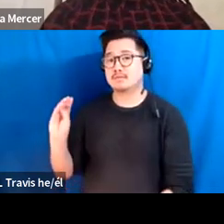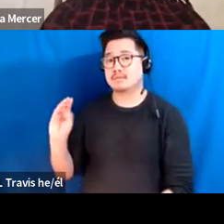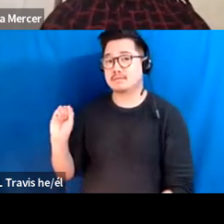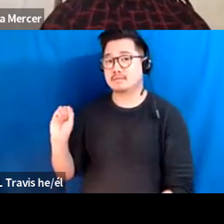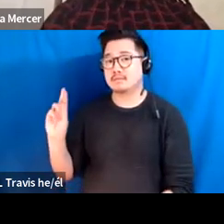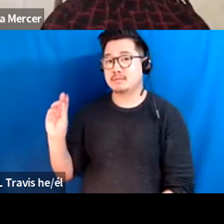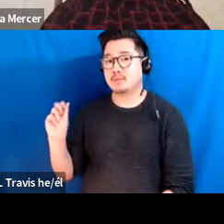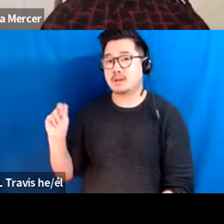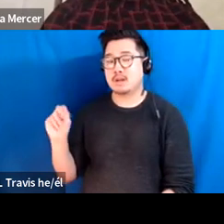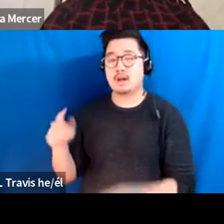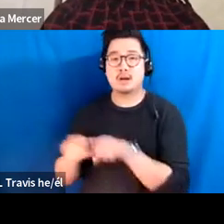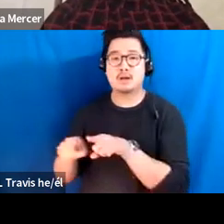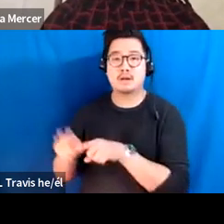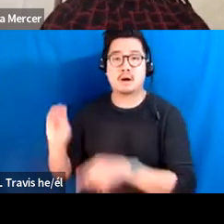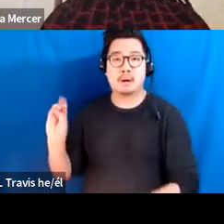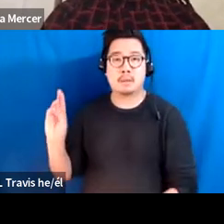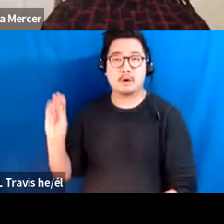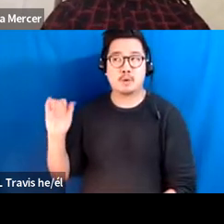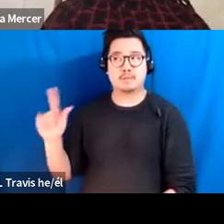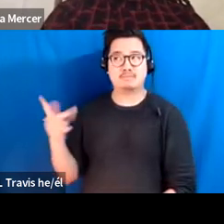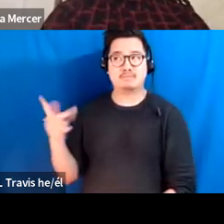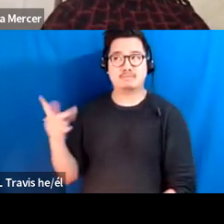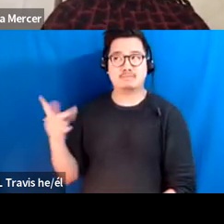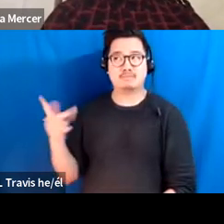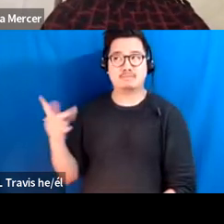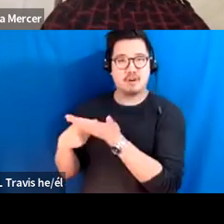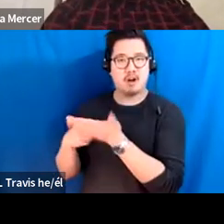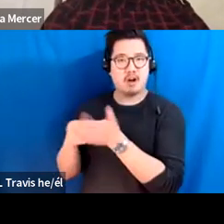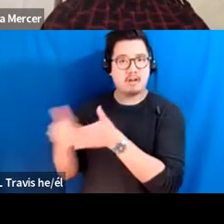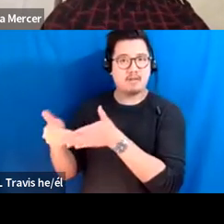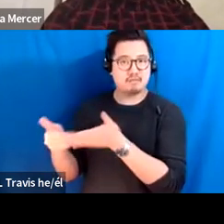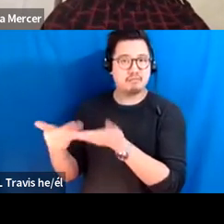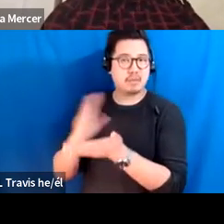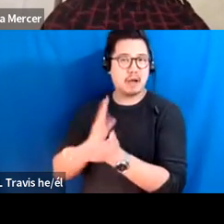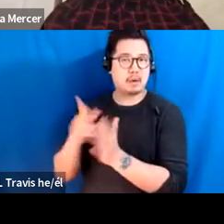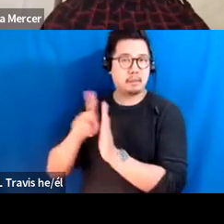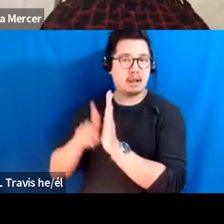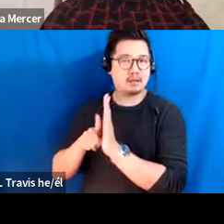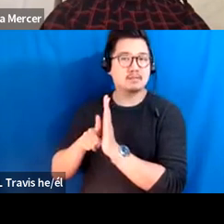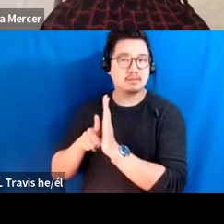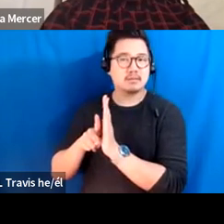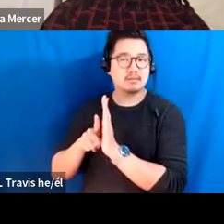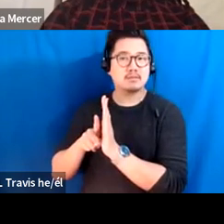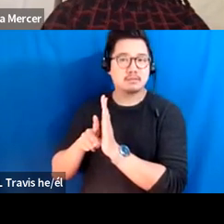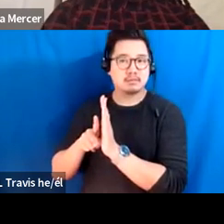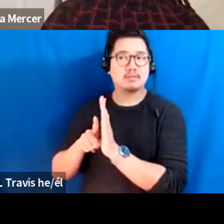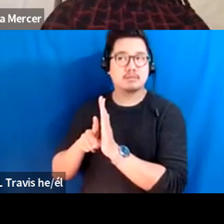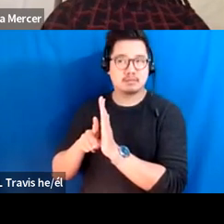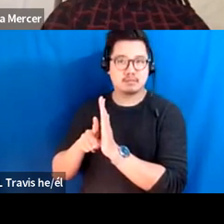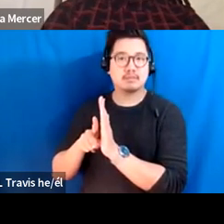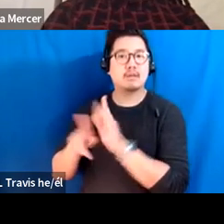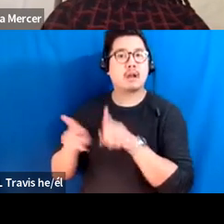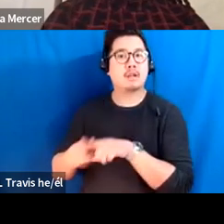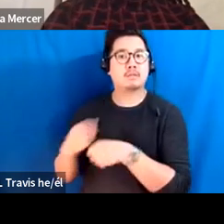and mr o'neill and i talk about regularly is about our policies and just having our policies up